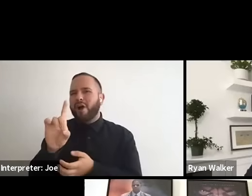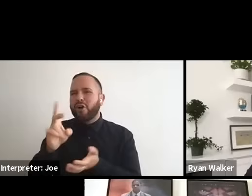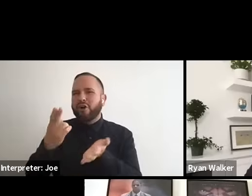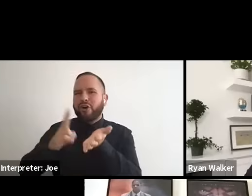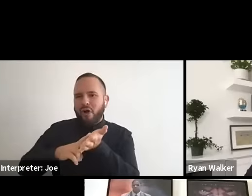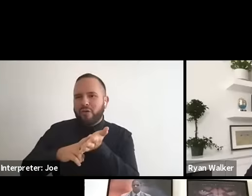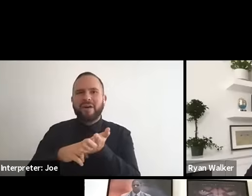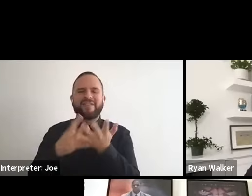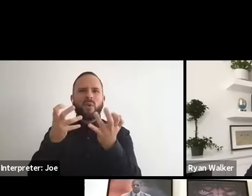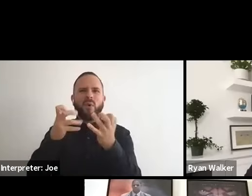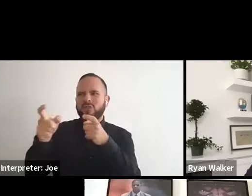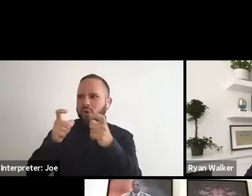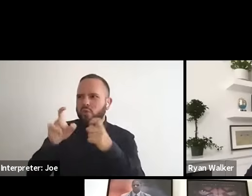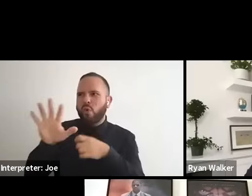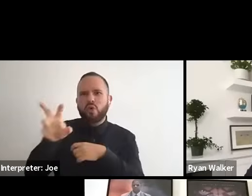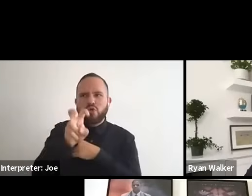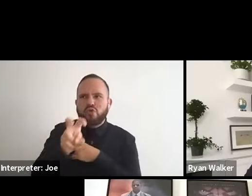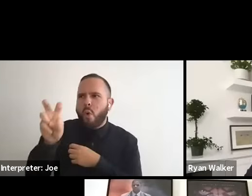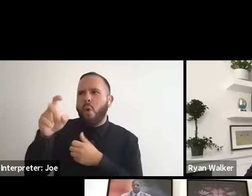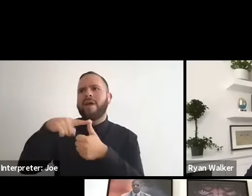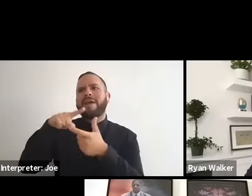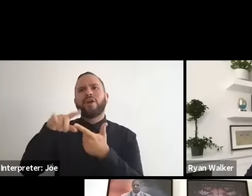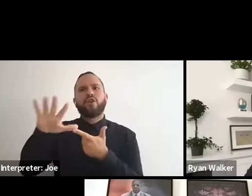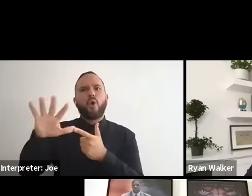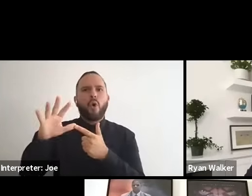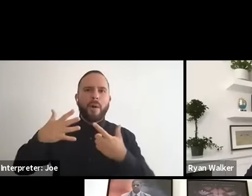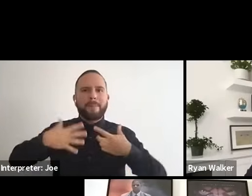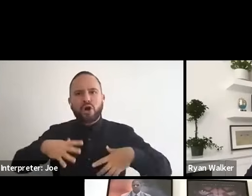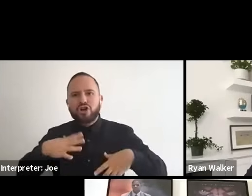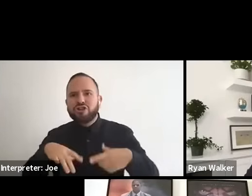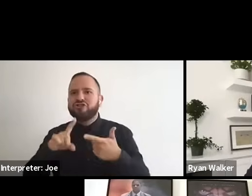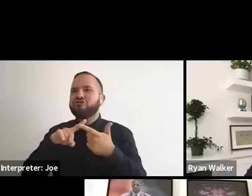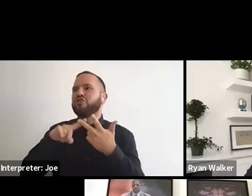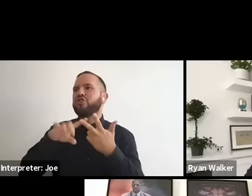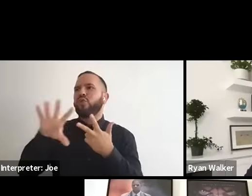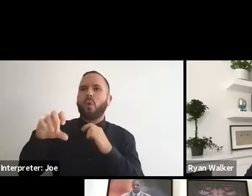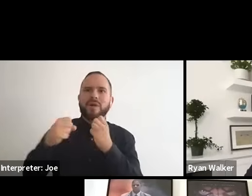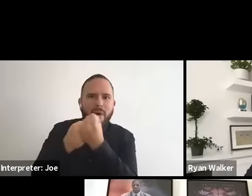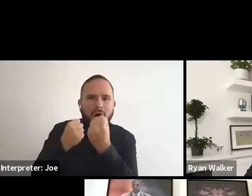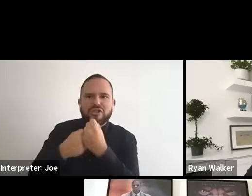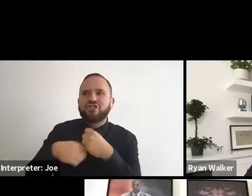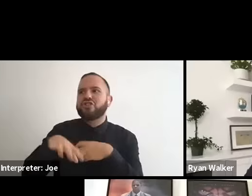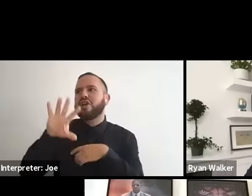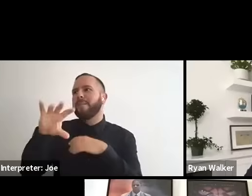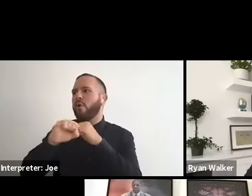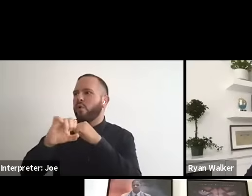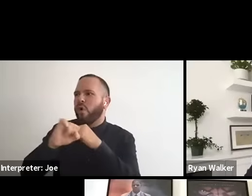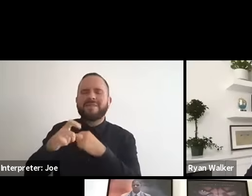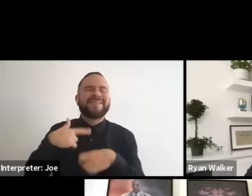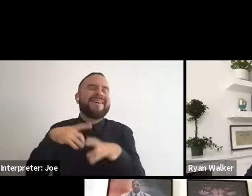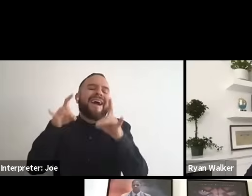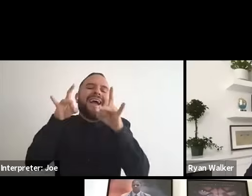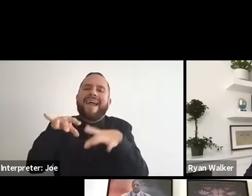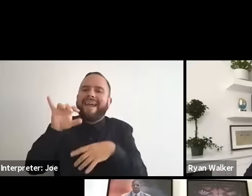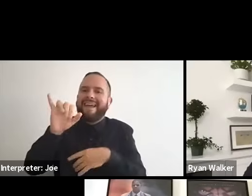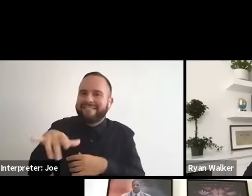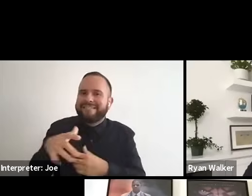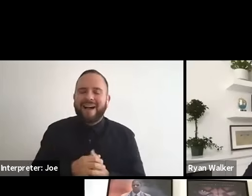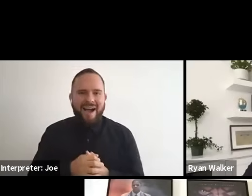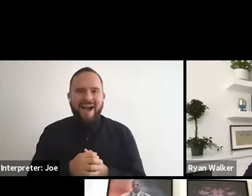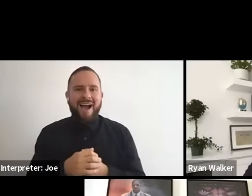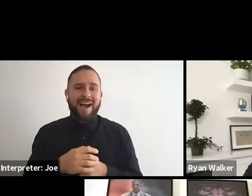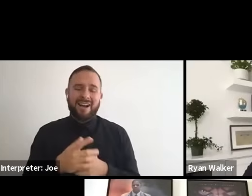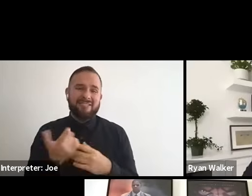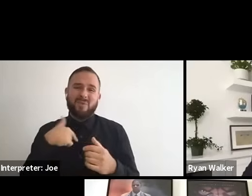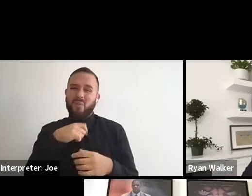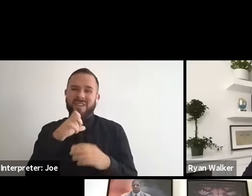your touring, your merchandising, your sponsorships and endorsements. I hate all that. We don't have any conflicts of